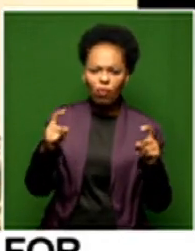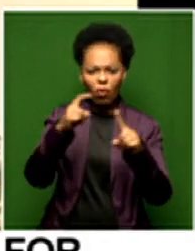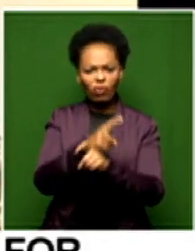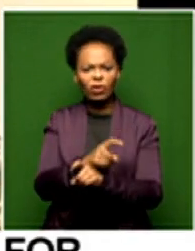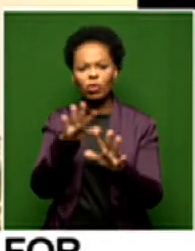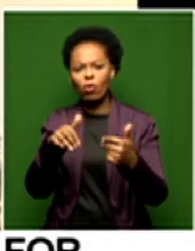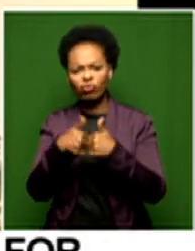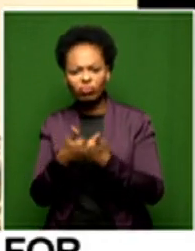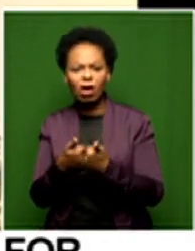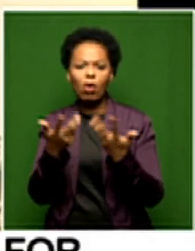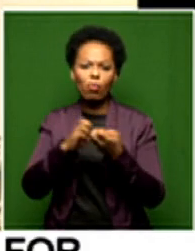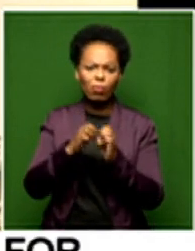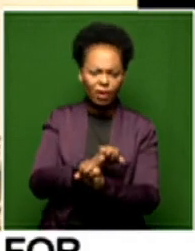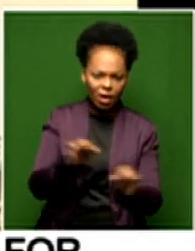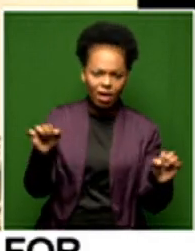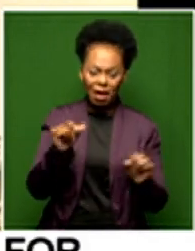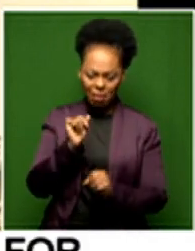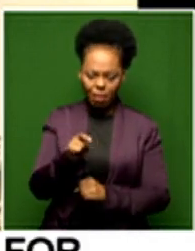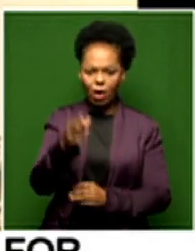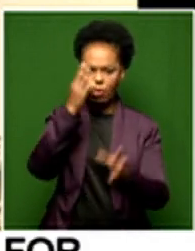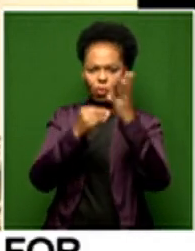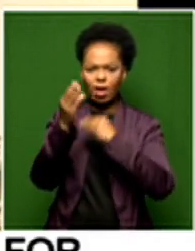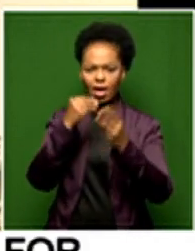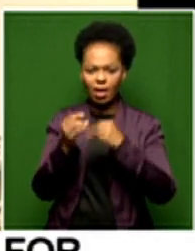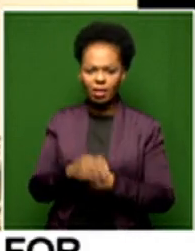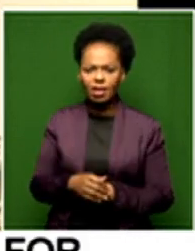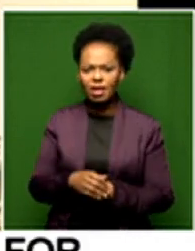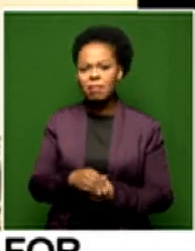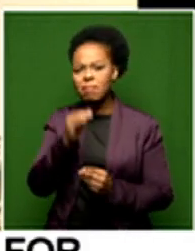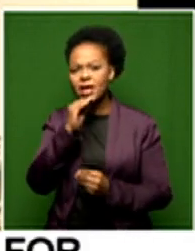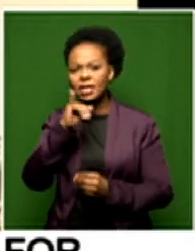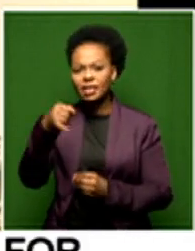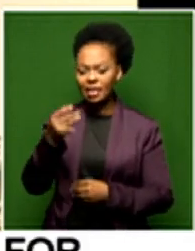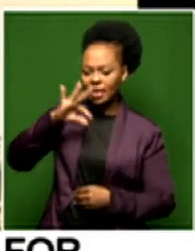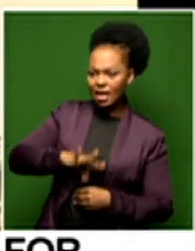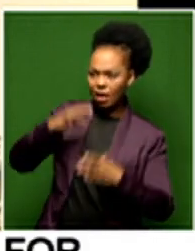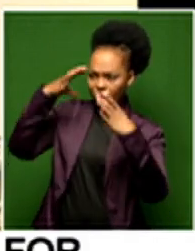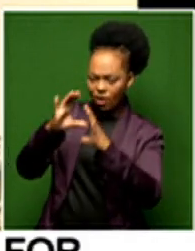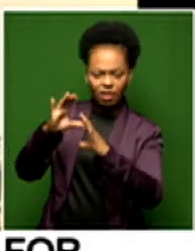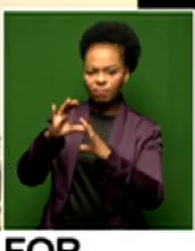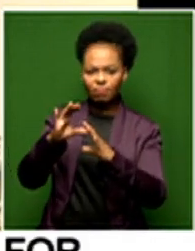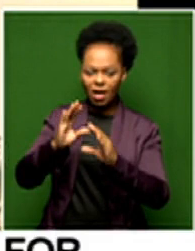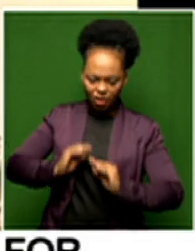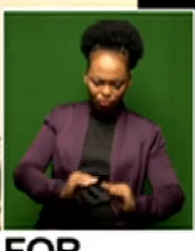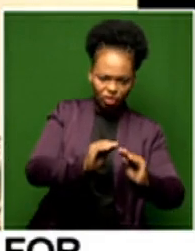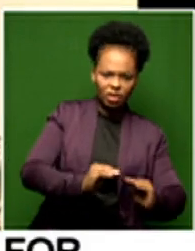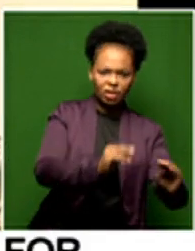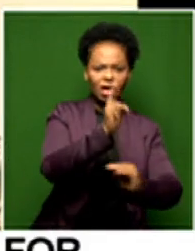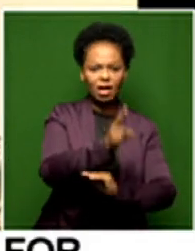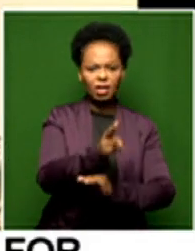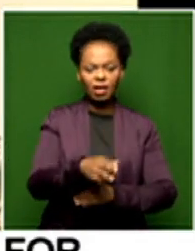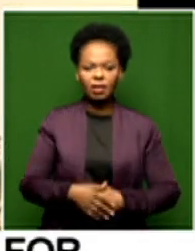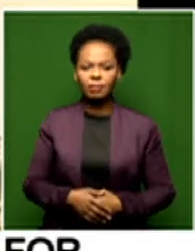where you learn. Mm-hmm. So we use that truly as a classroom. It's not just income, it's very rich environment.